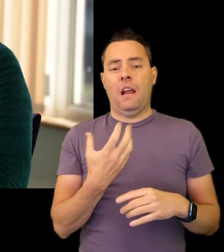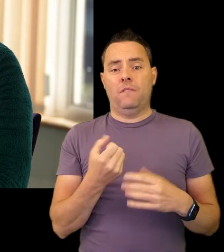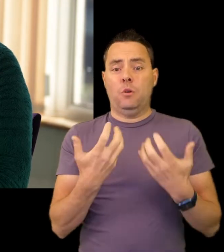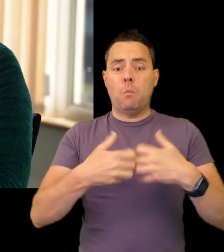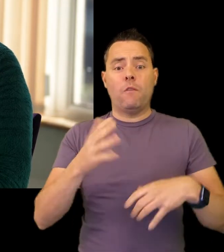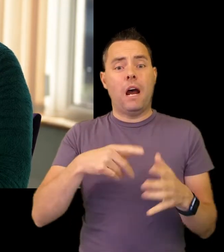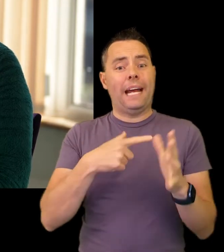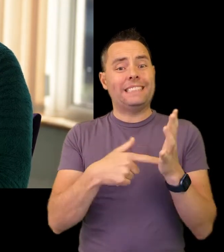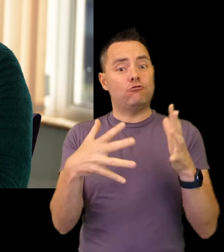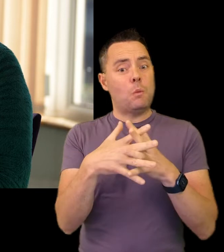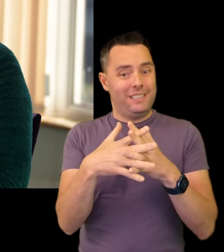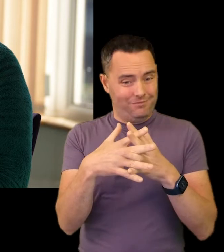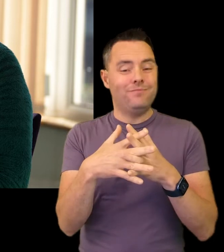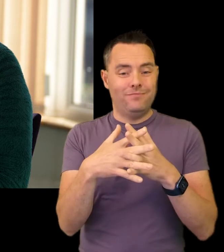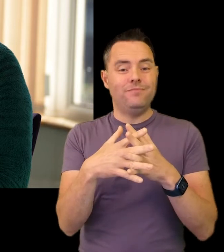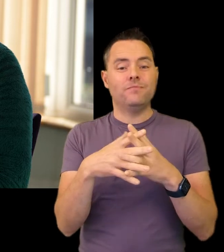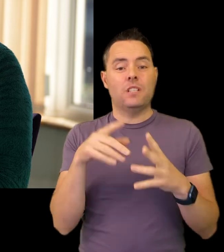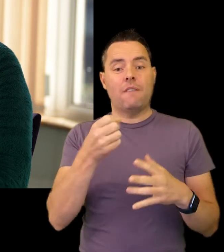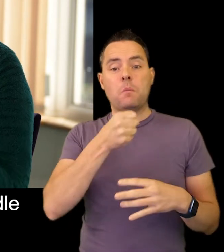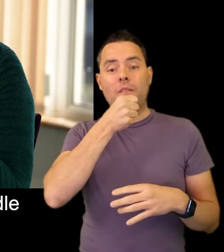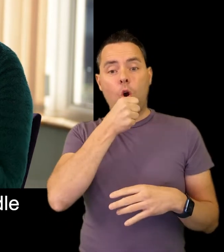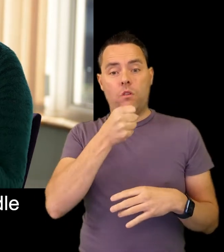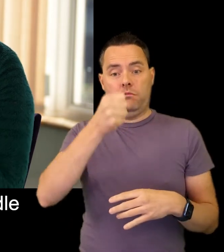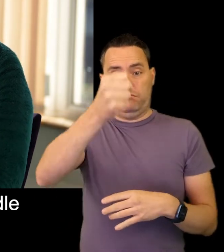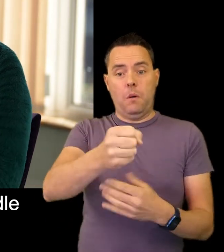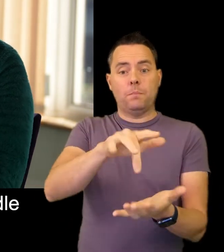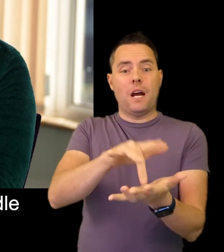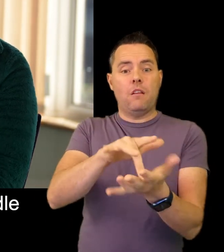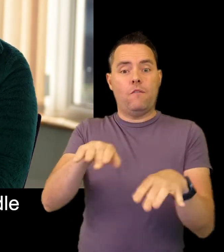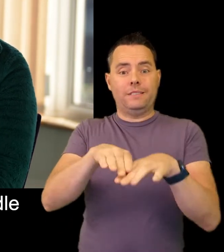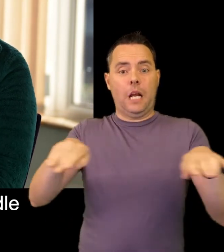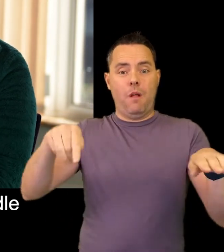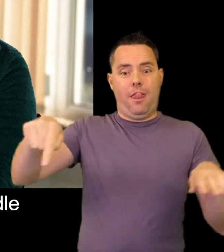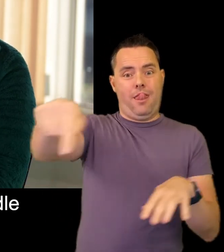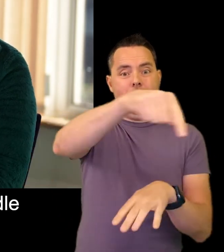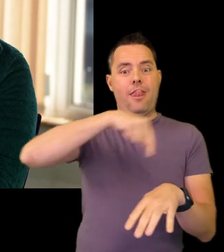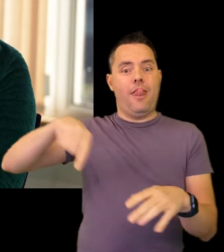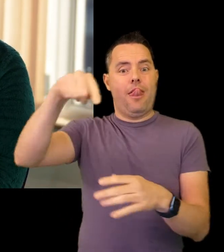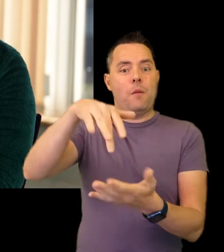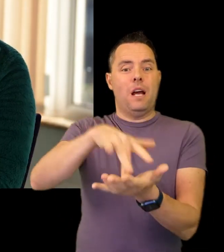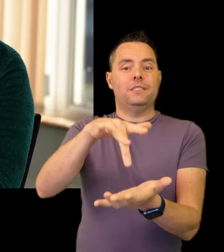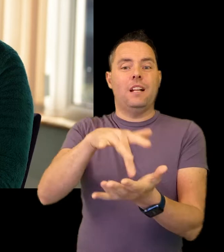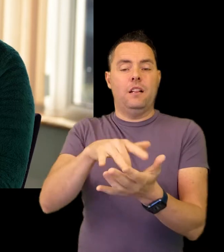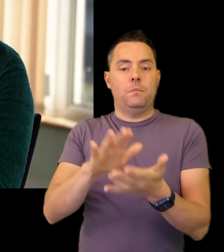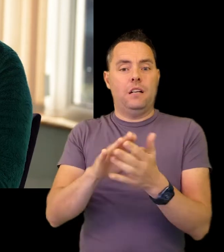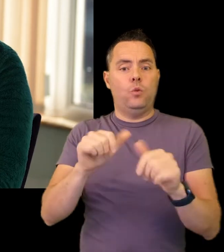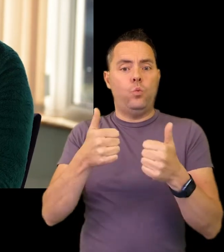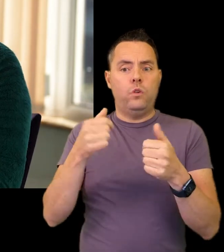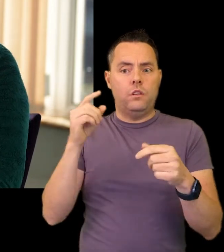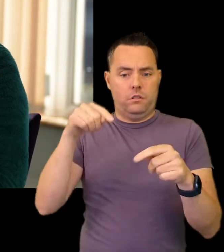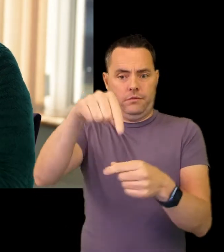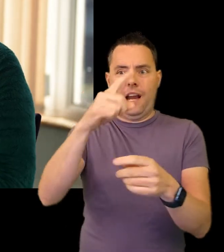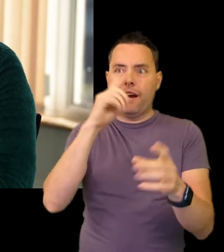I have got some tools now from Access to Work, a table mic that I can put in the middle of that sort of table and pick up